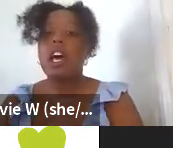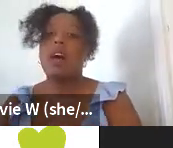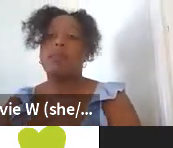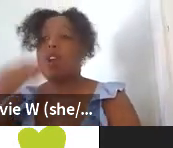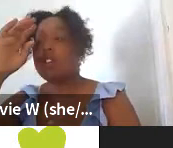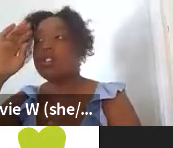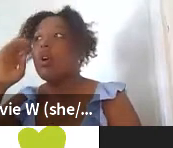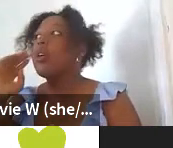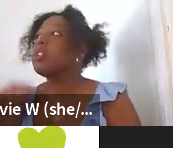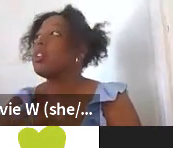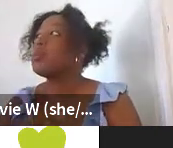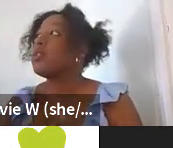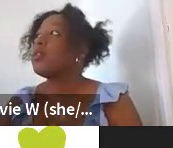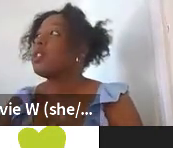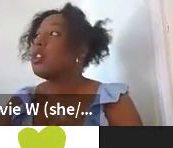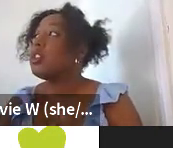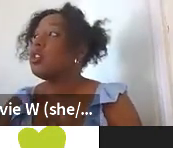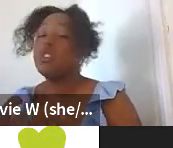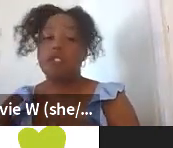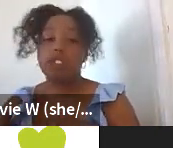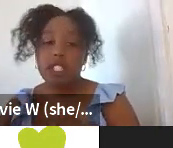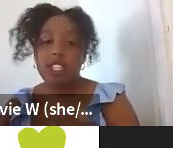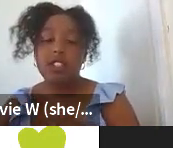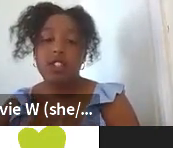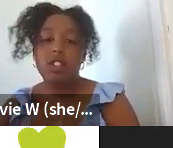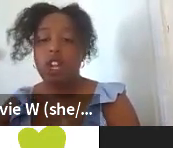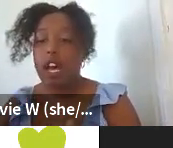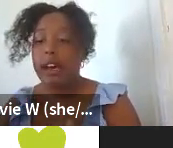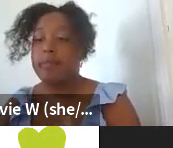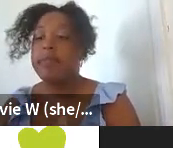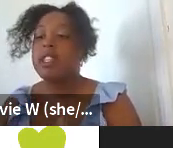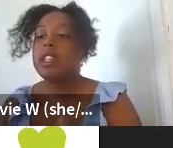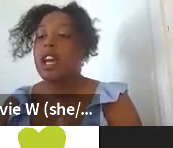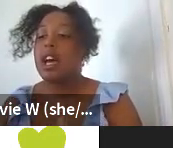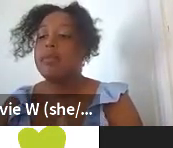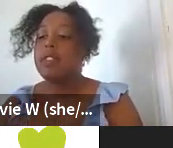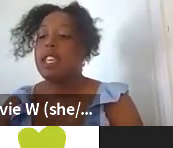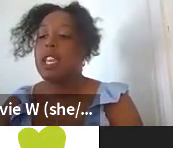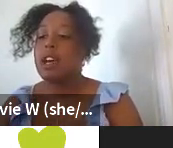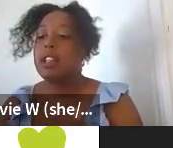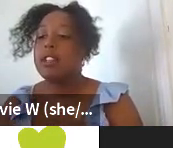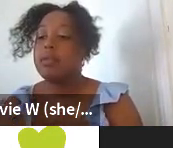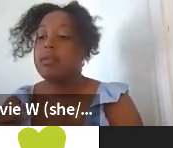arts, but also in terms of the university sector,